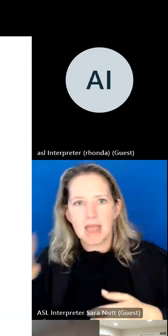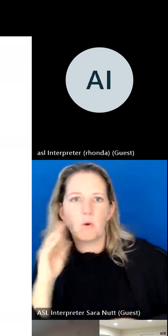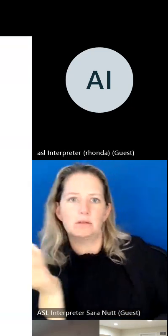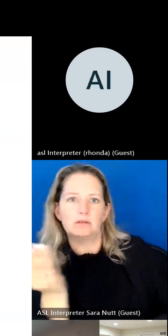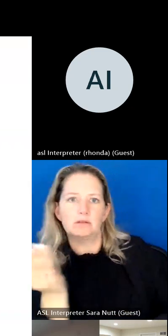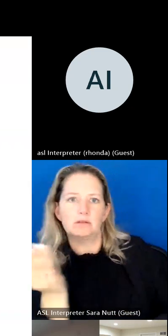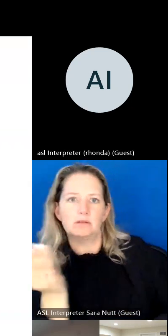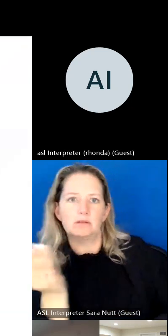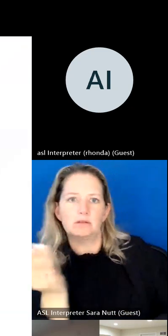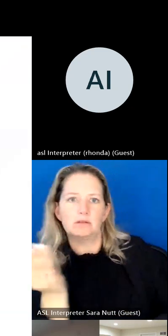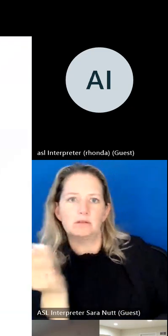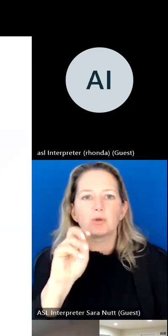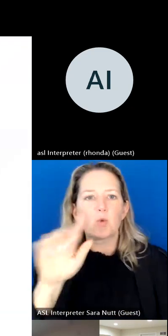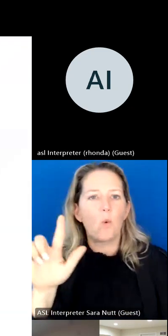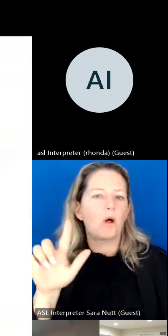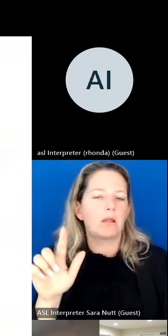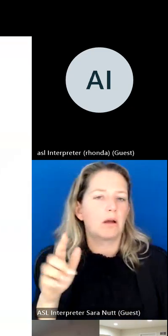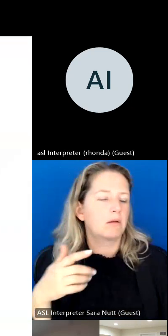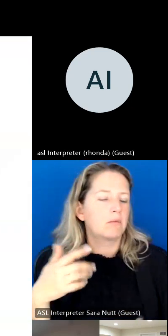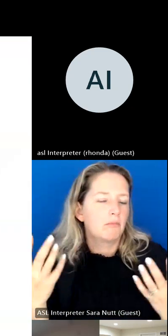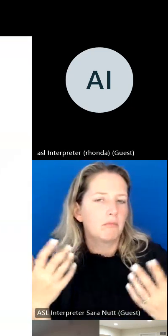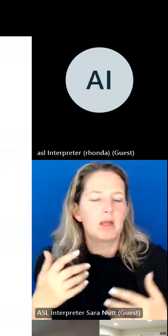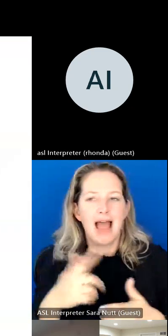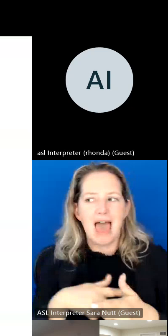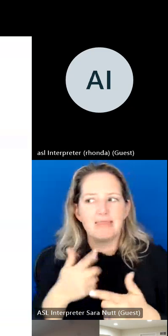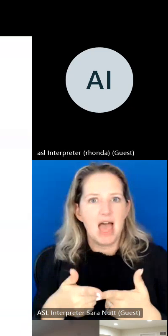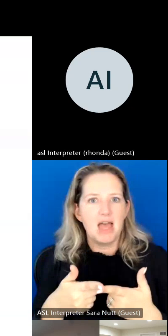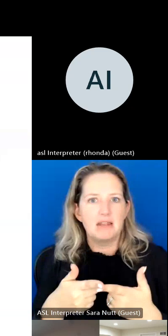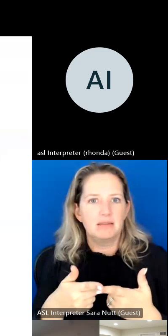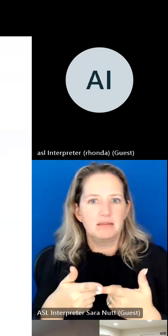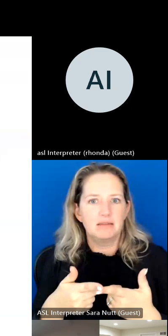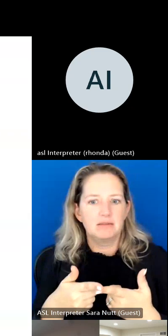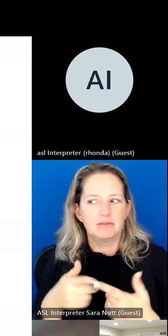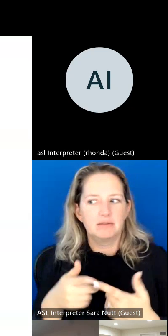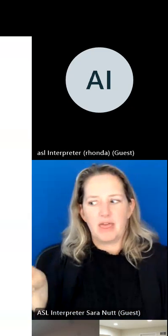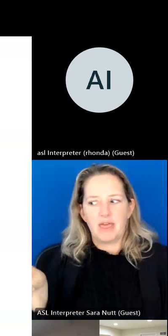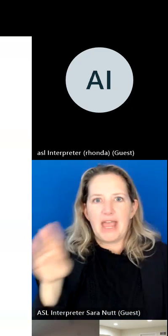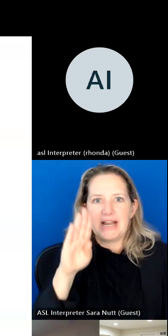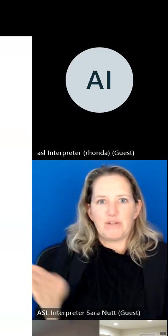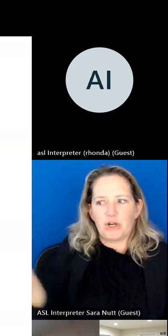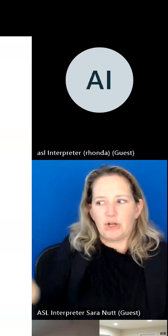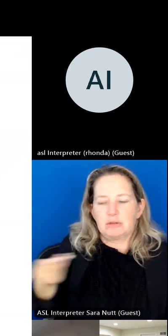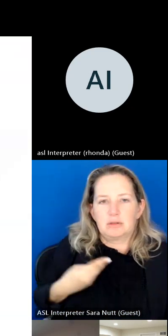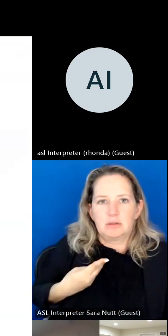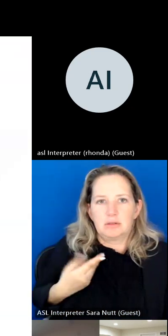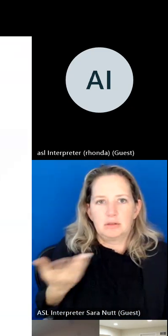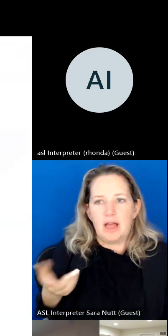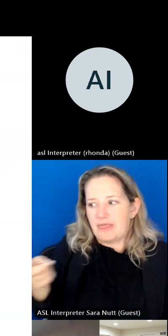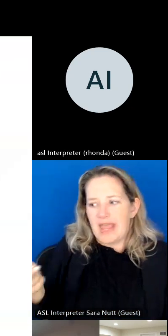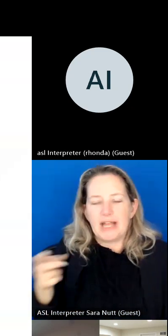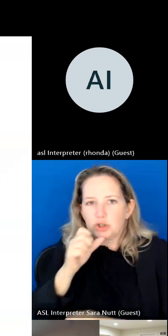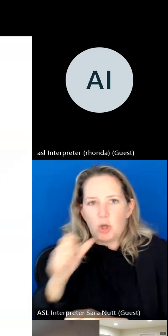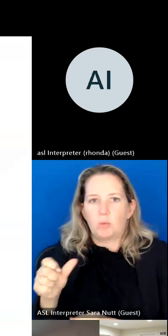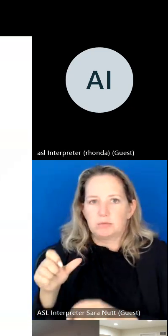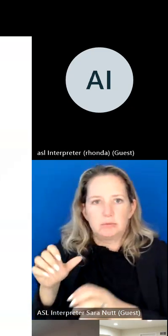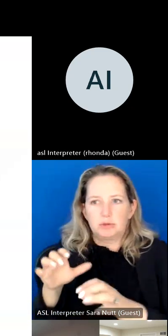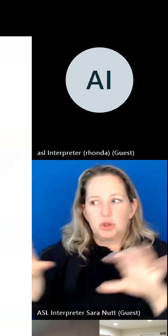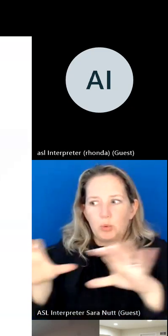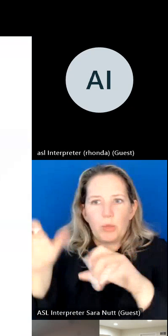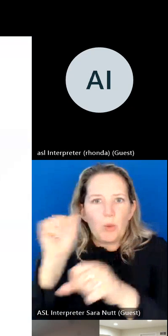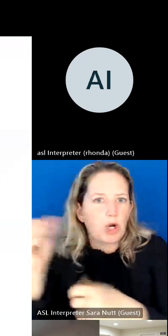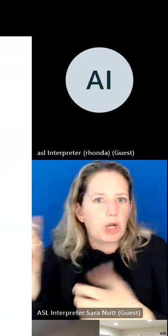tool, the software tool, and then they never deliver it, right? They just don't deliver it. And so